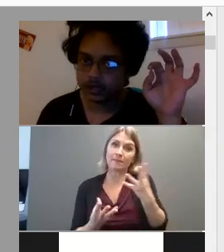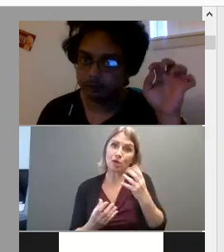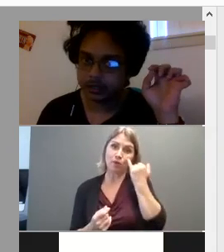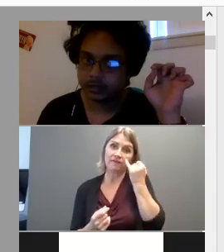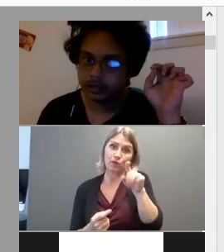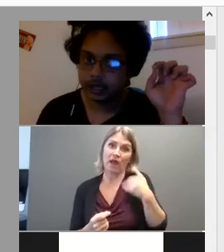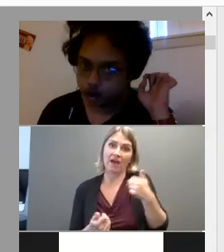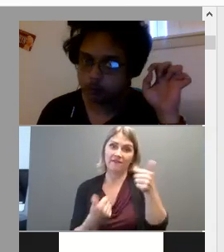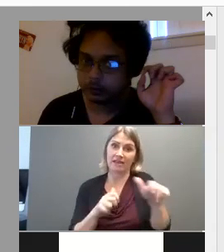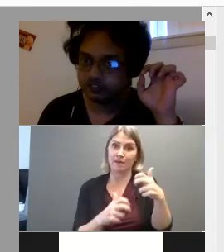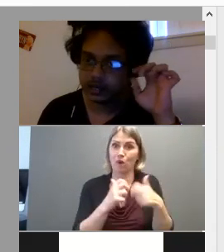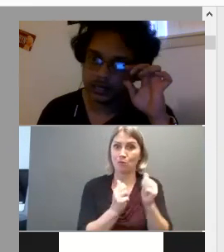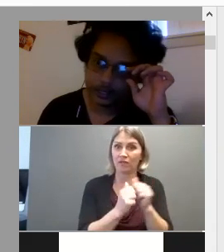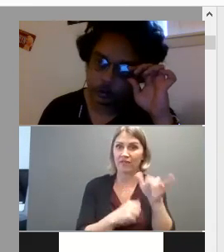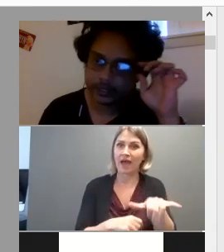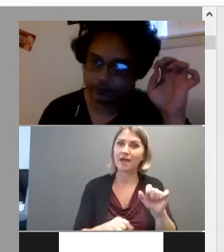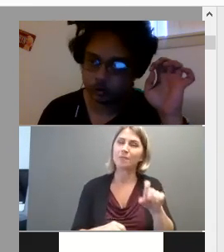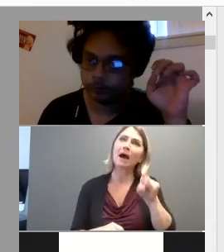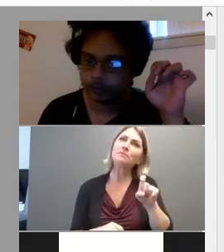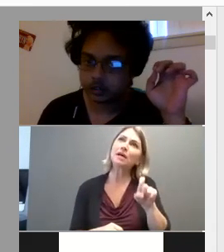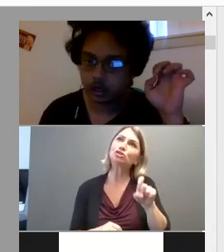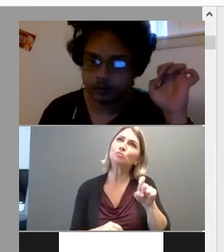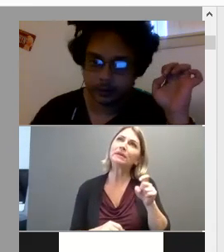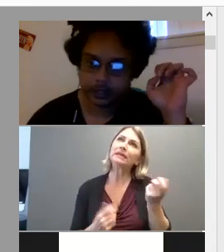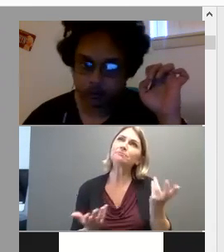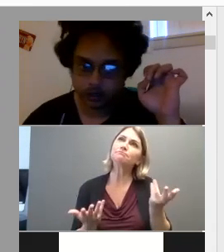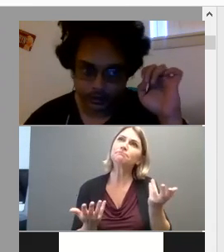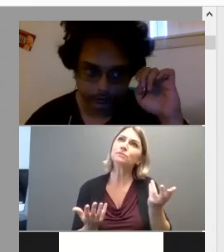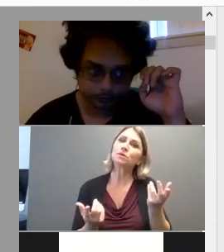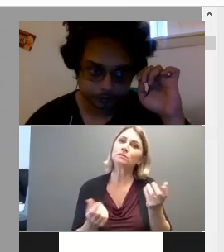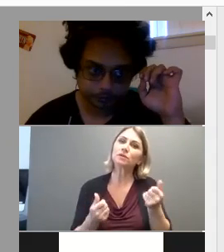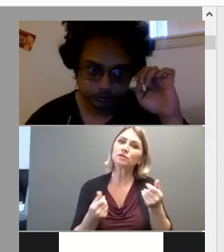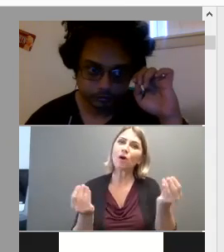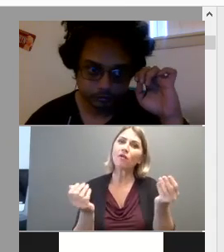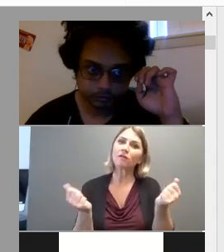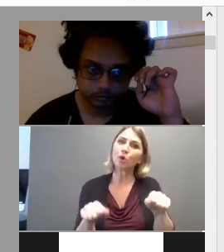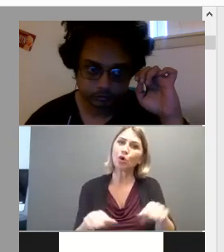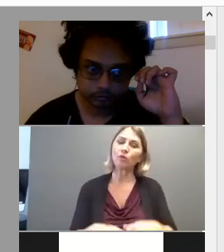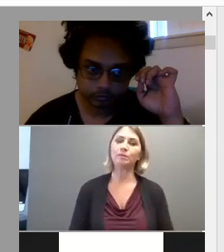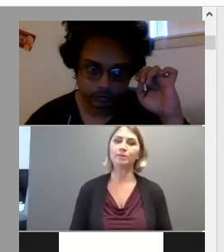problems with that, but it should be fairly intuitive to solve that particular thing.